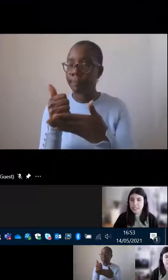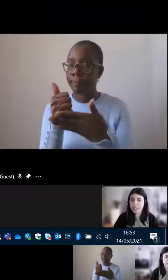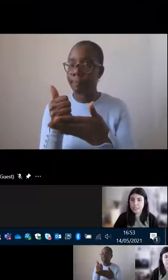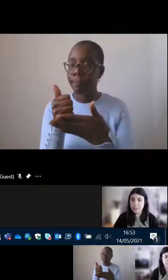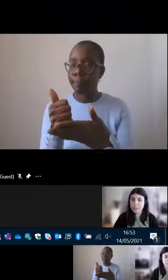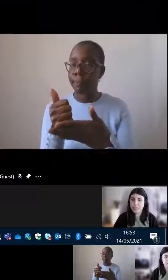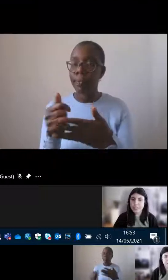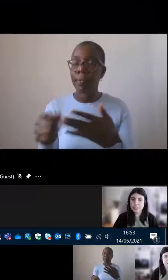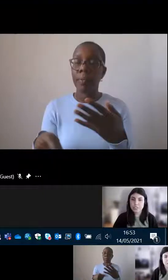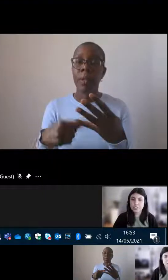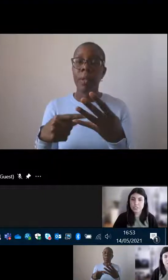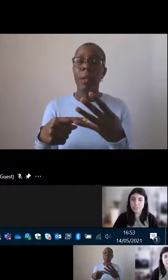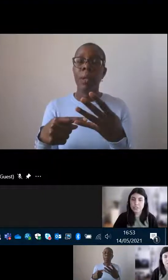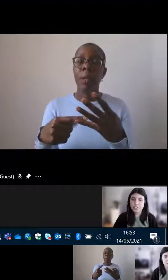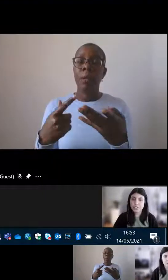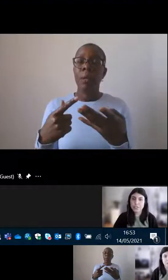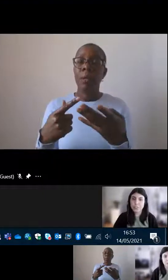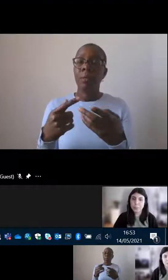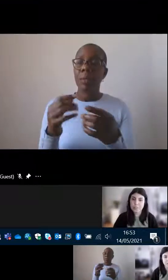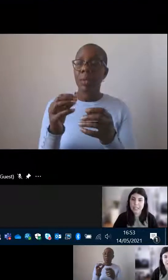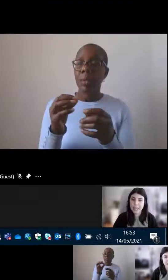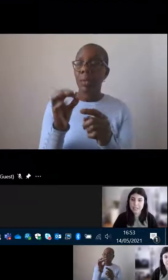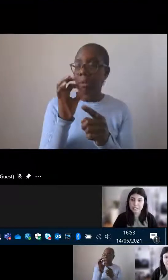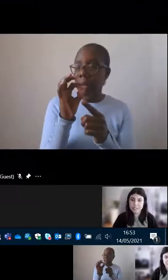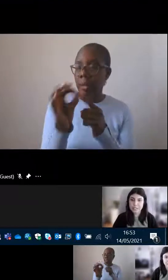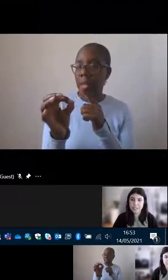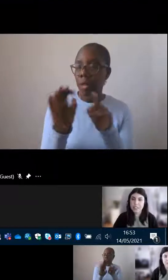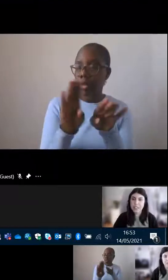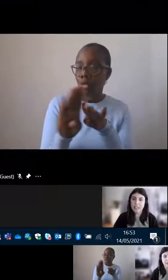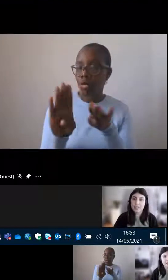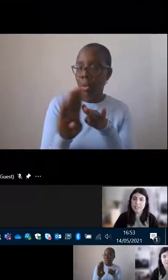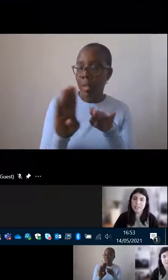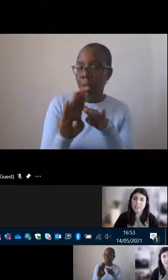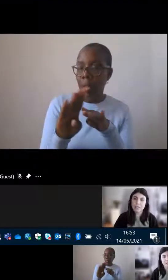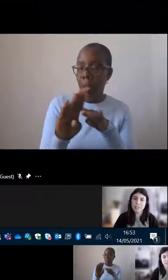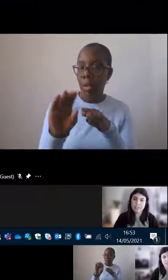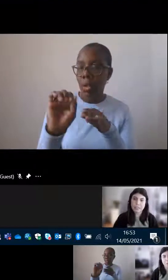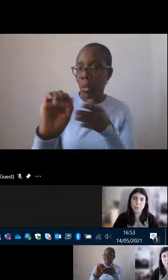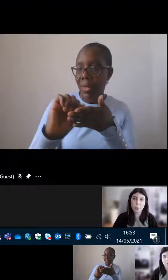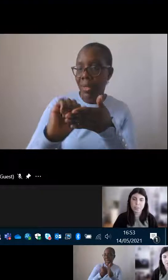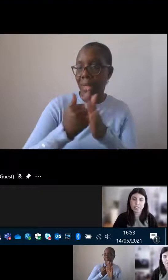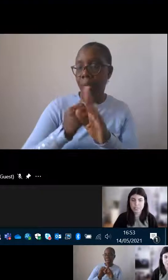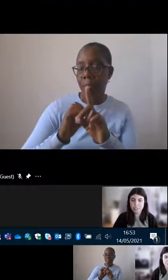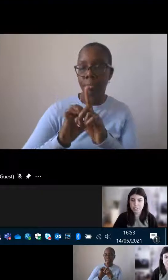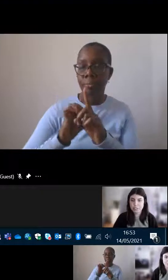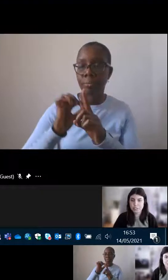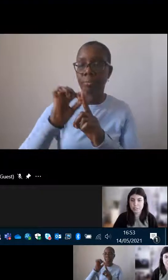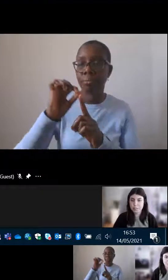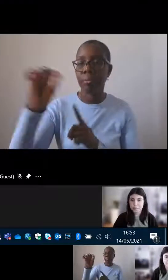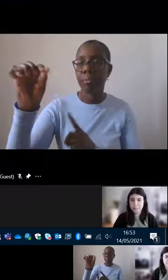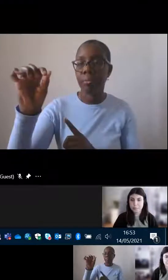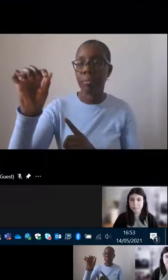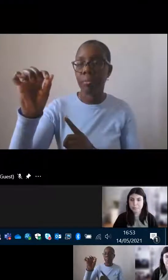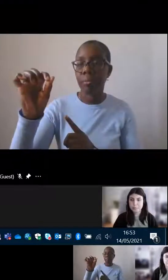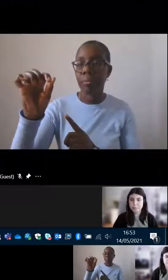bespoke training to enhance your skills that you already have, and accredited